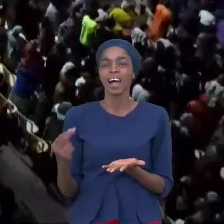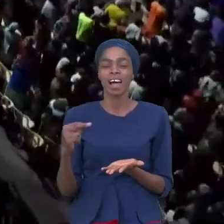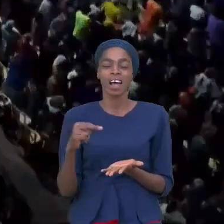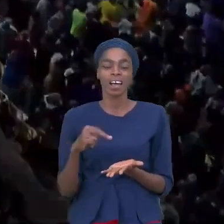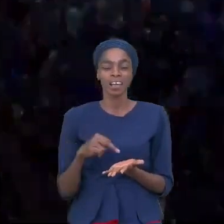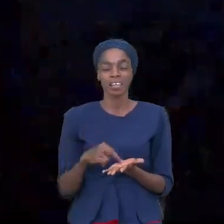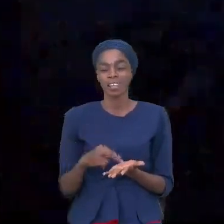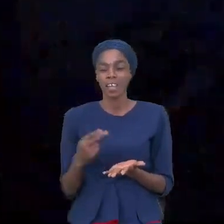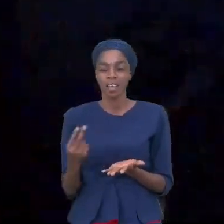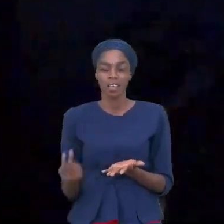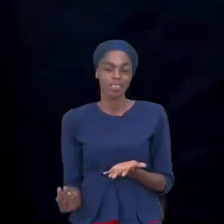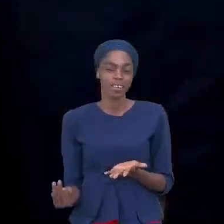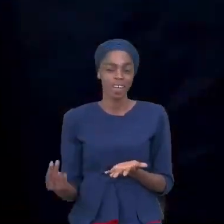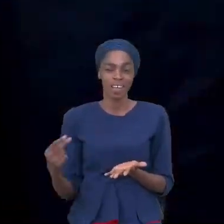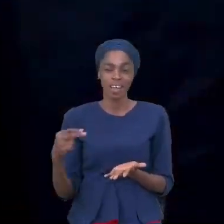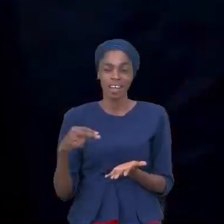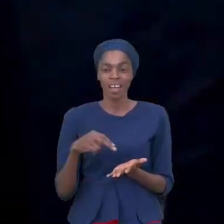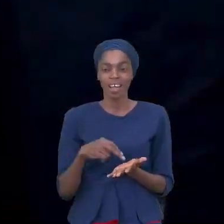arise,